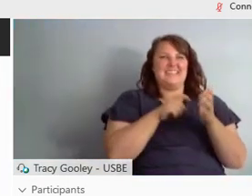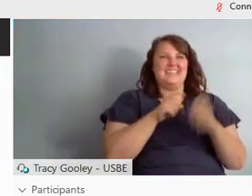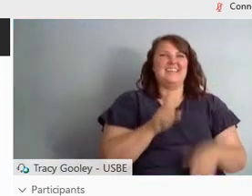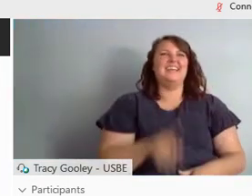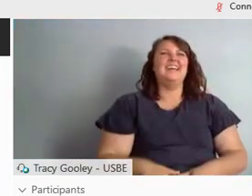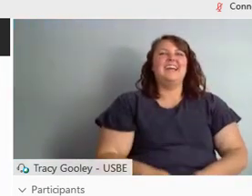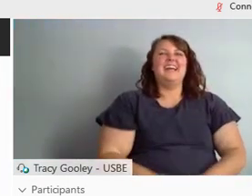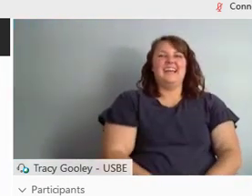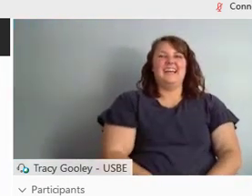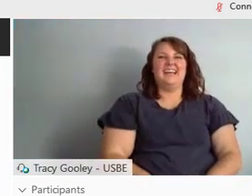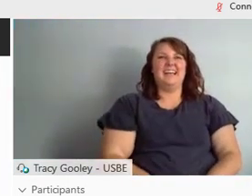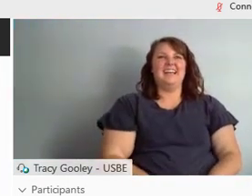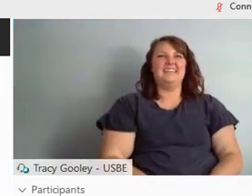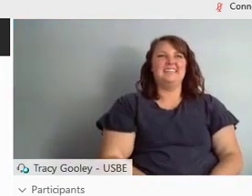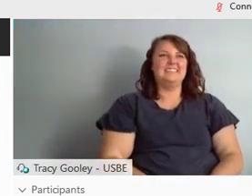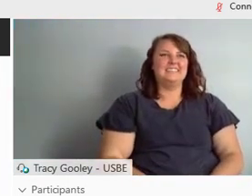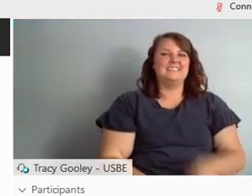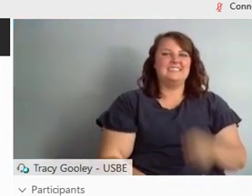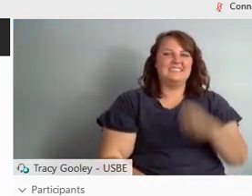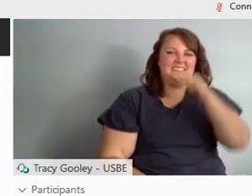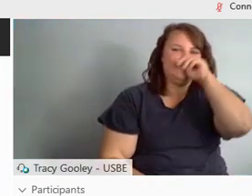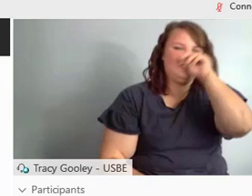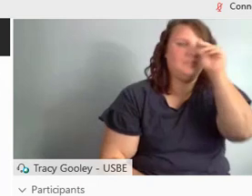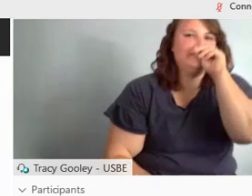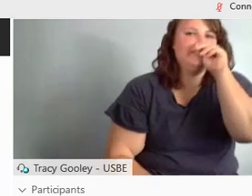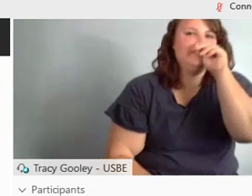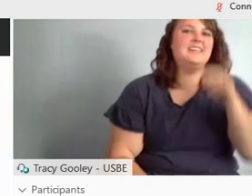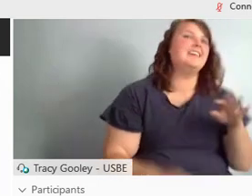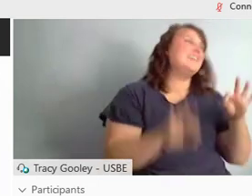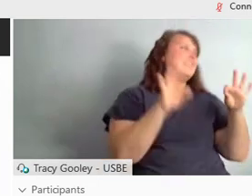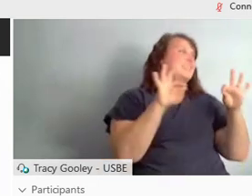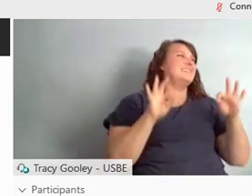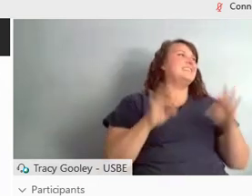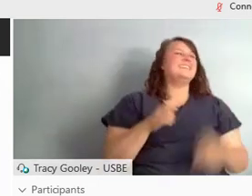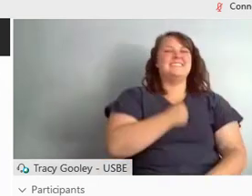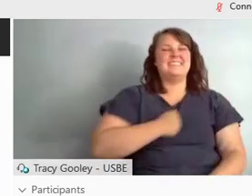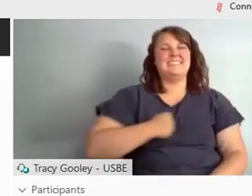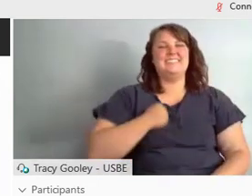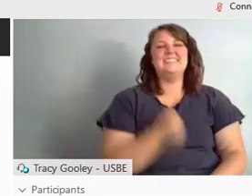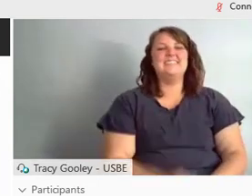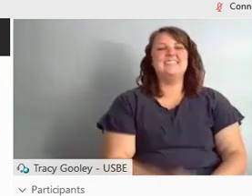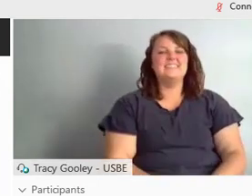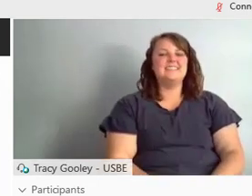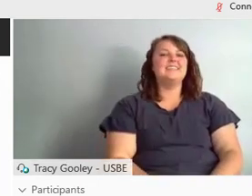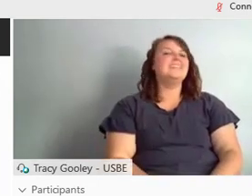I just noticed it. it's bull in a china shop, friends.